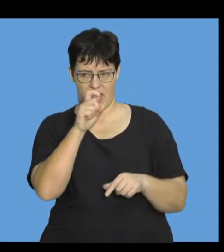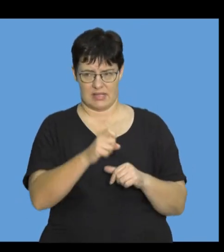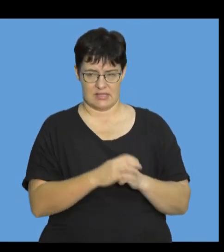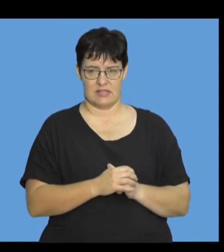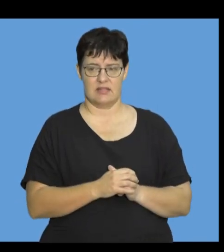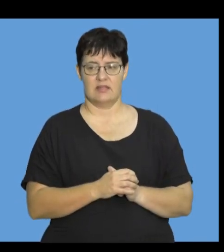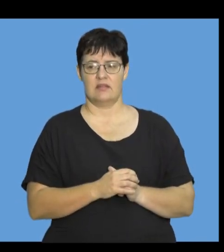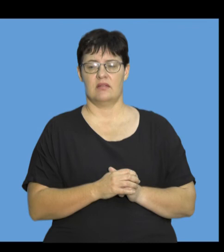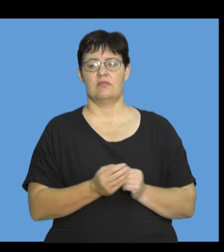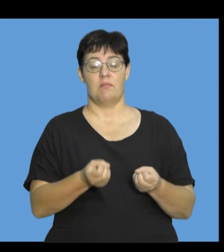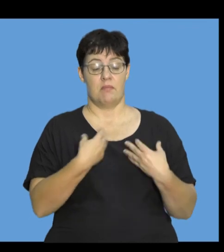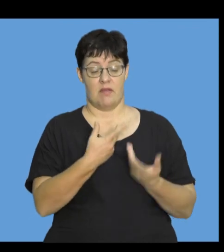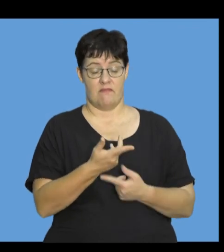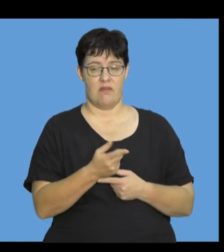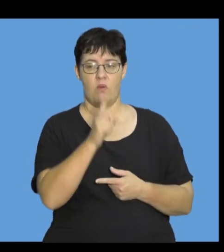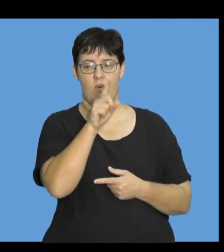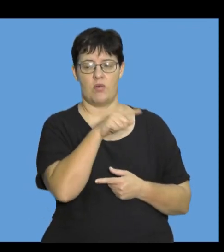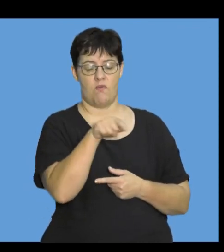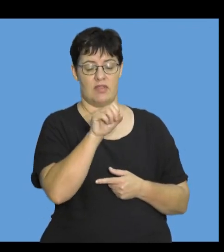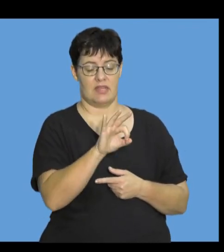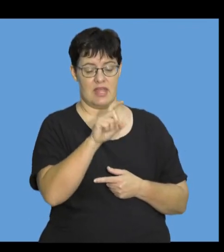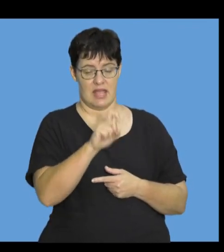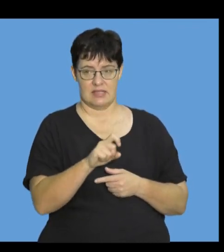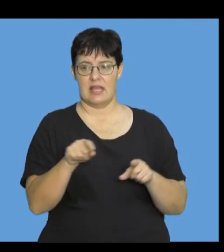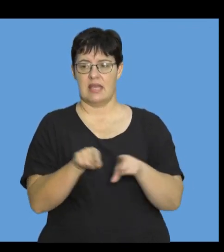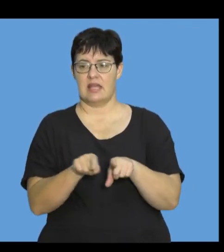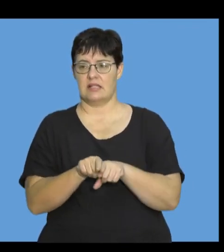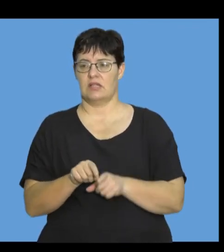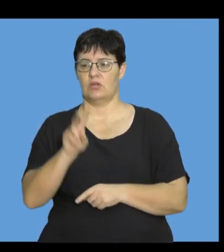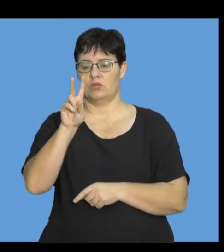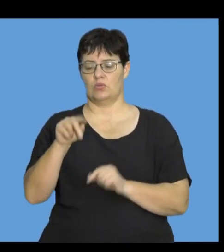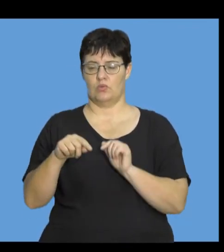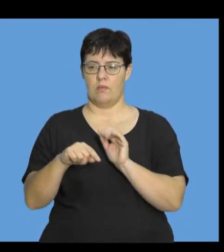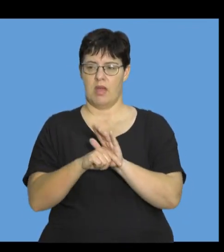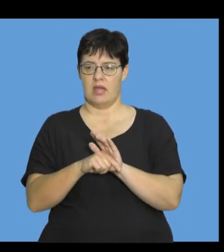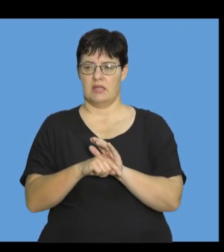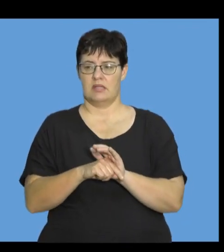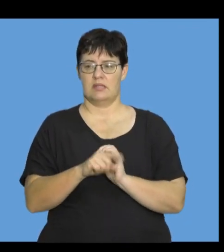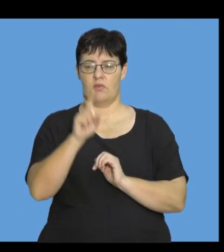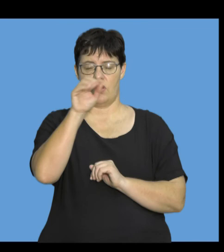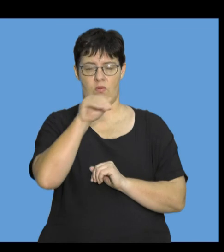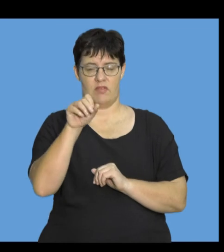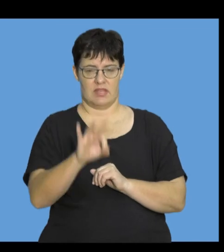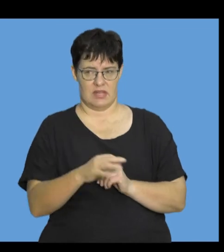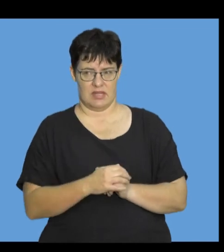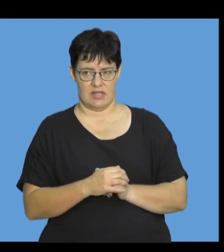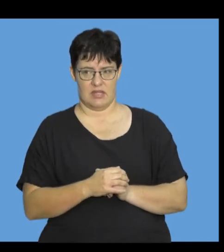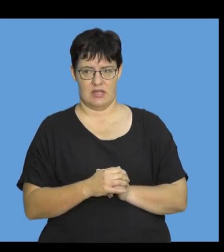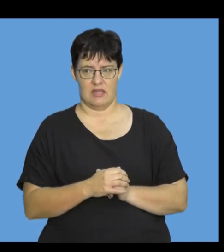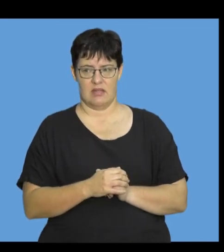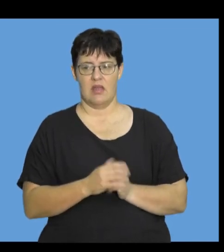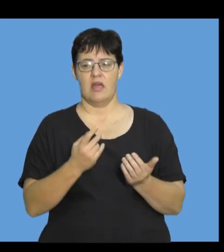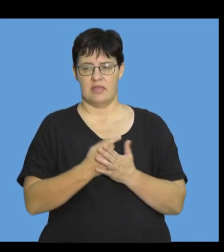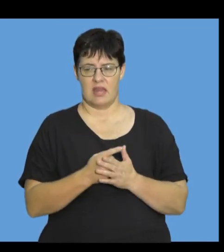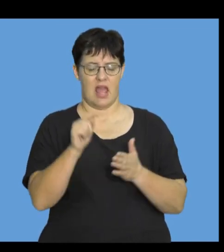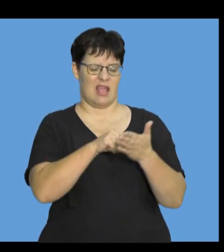by x, and then it will be 1 over 3x equal to 2 minus 1 over 3. And then from there,